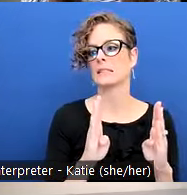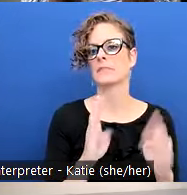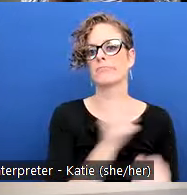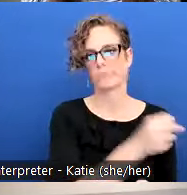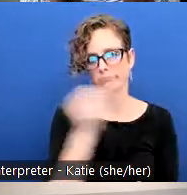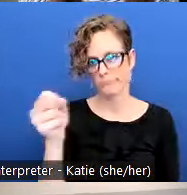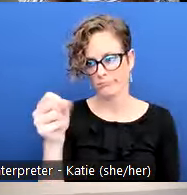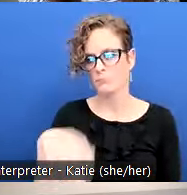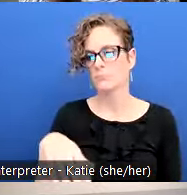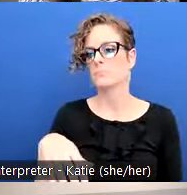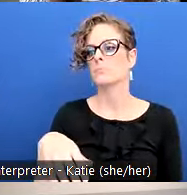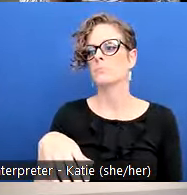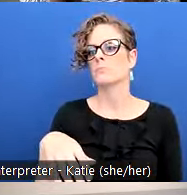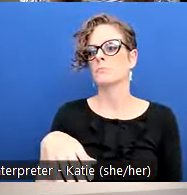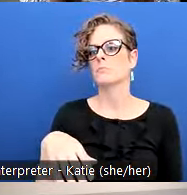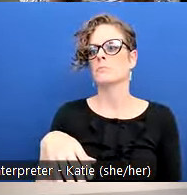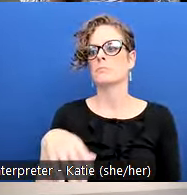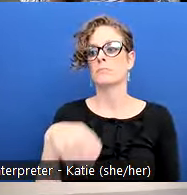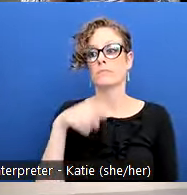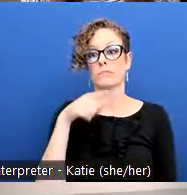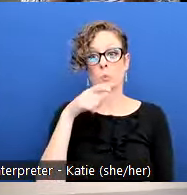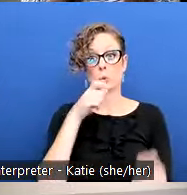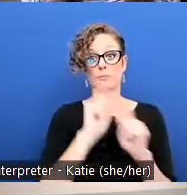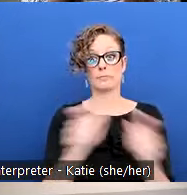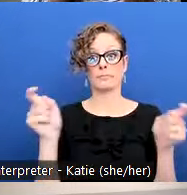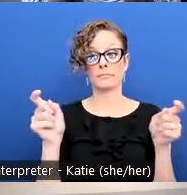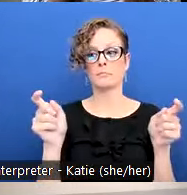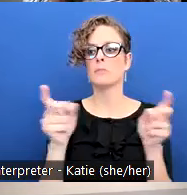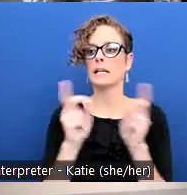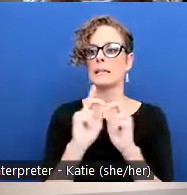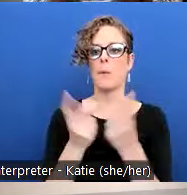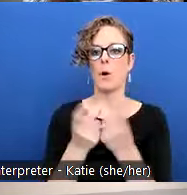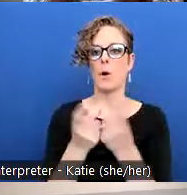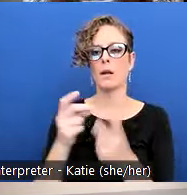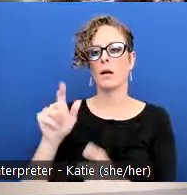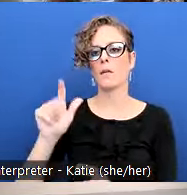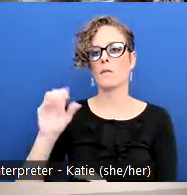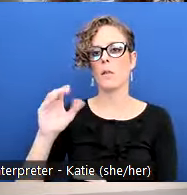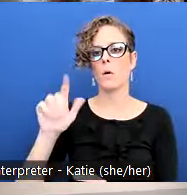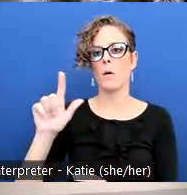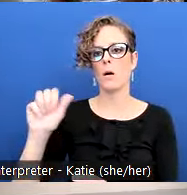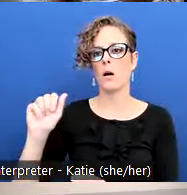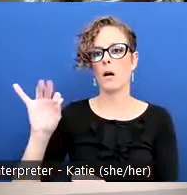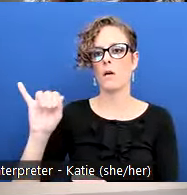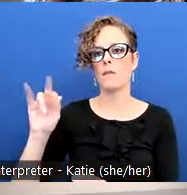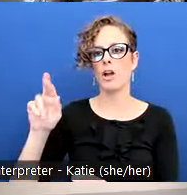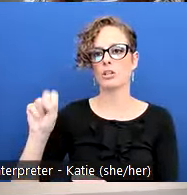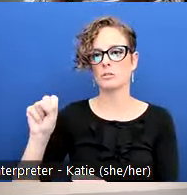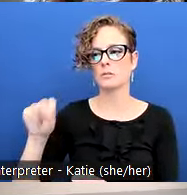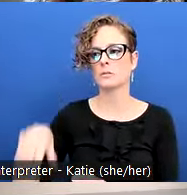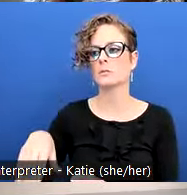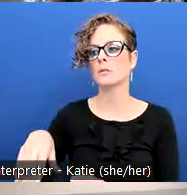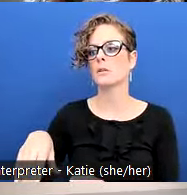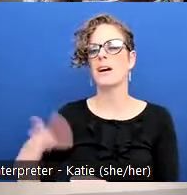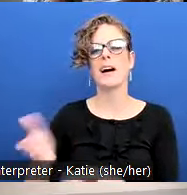falls under the jurisdiction of the Department of Local Affairs, as do the rest of them. And this one also very